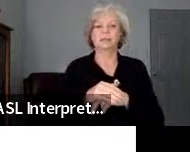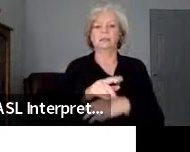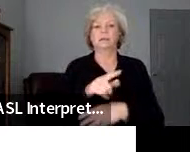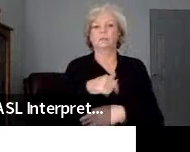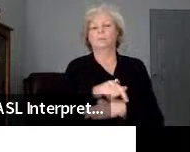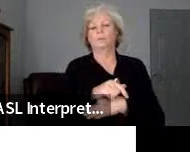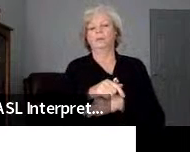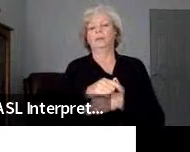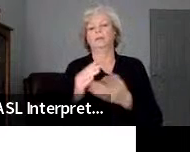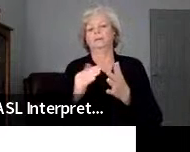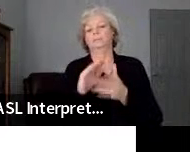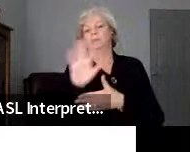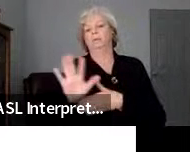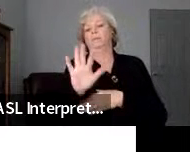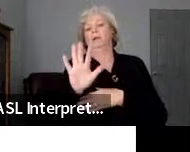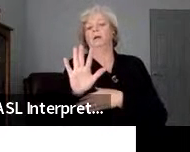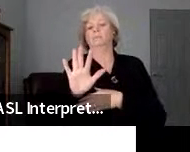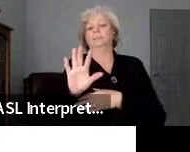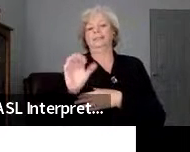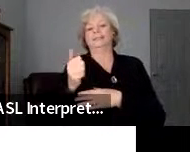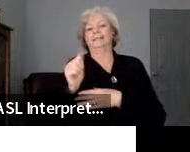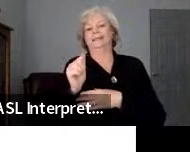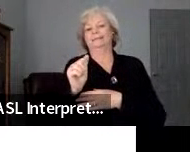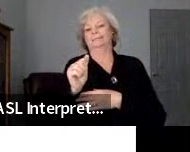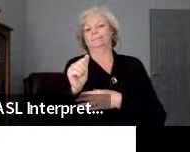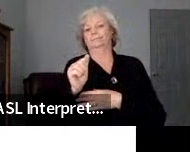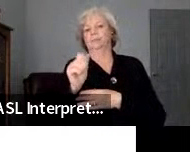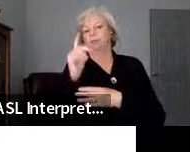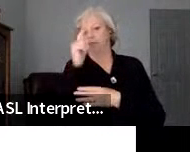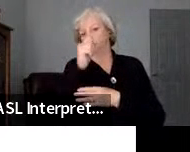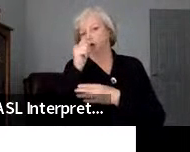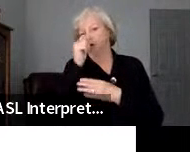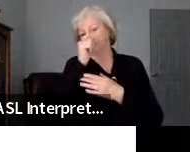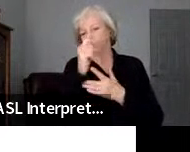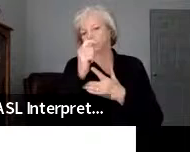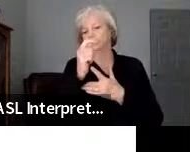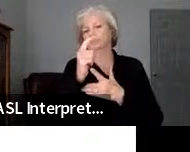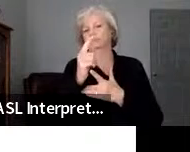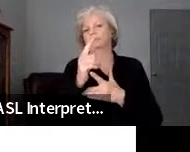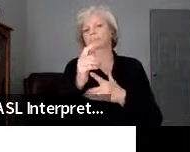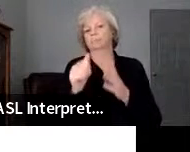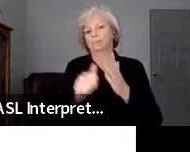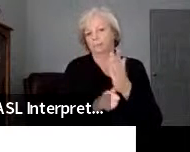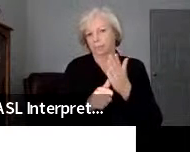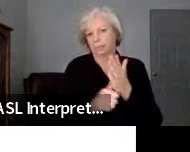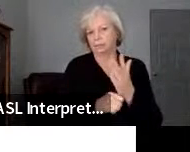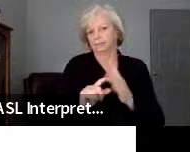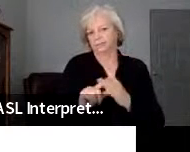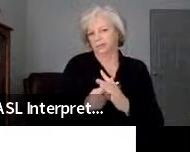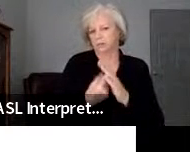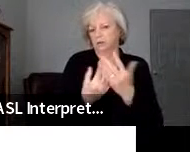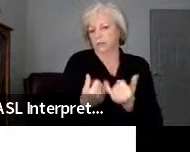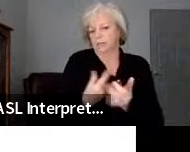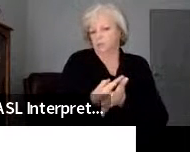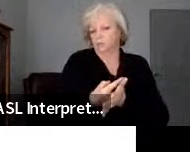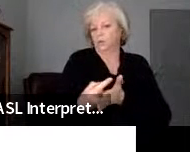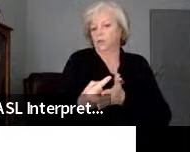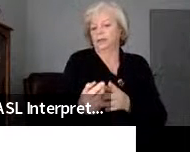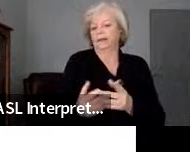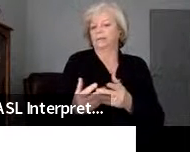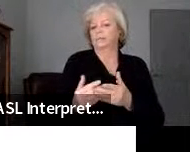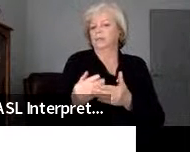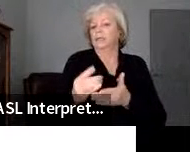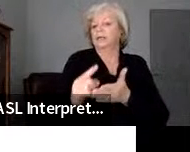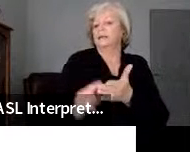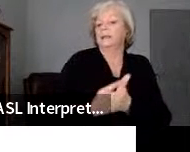10 hyper-targeted publications that will launch this week and more next week, looking at almost 7